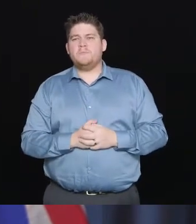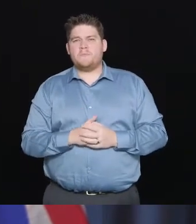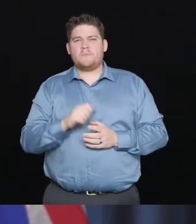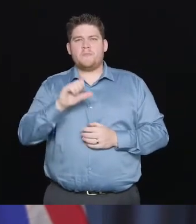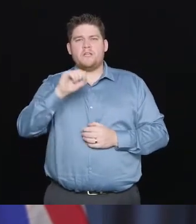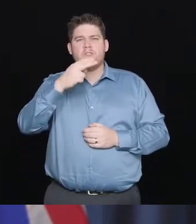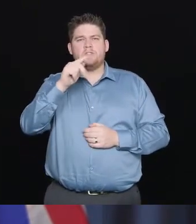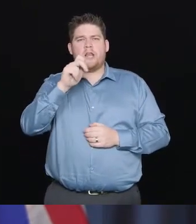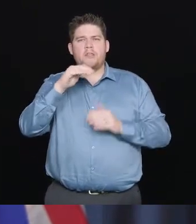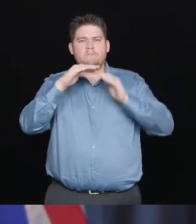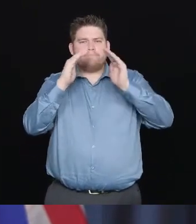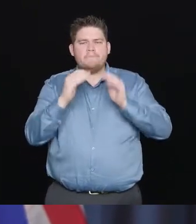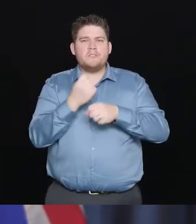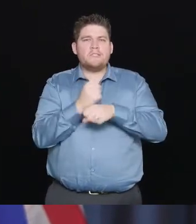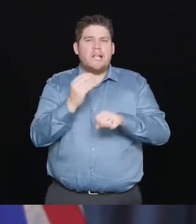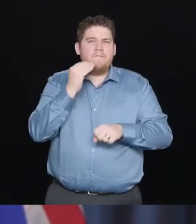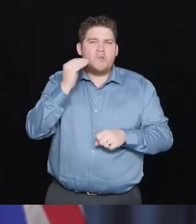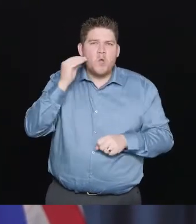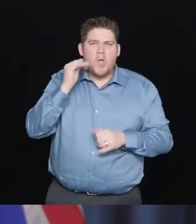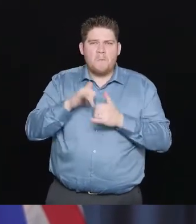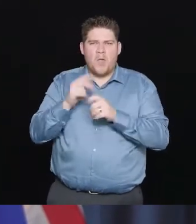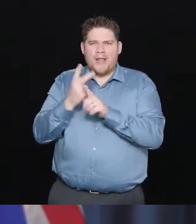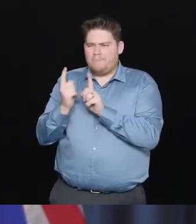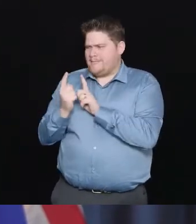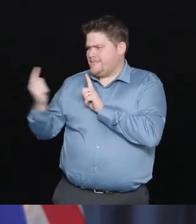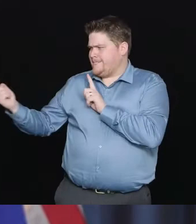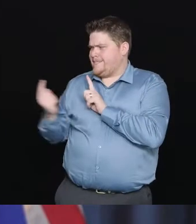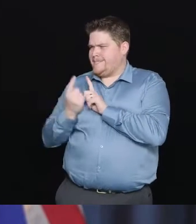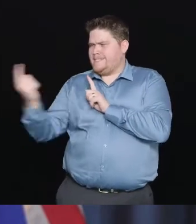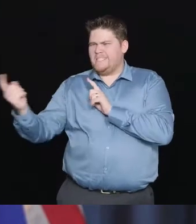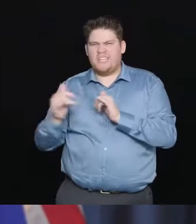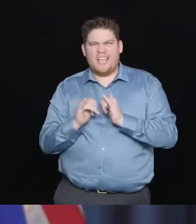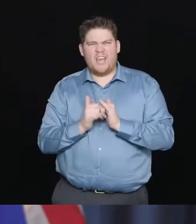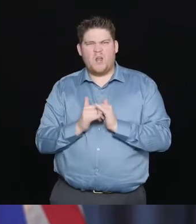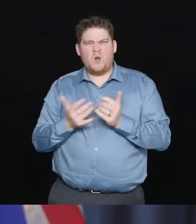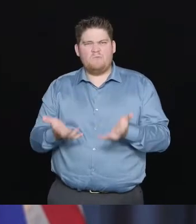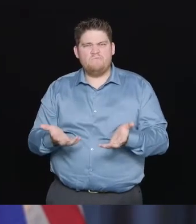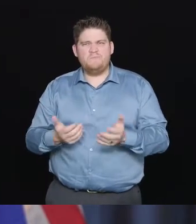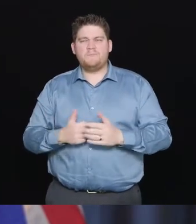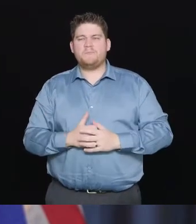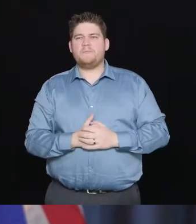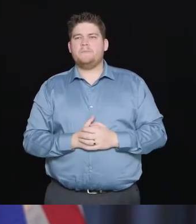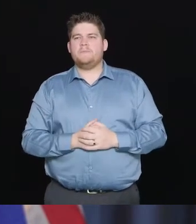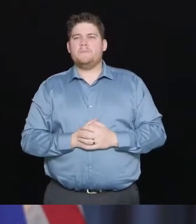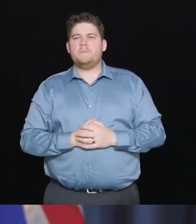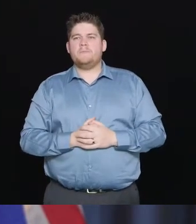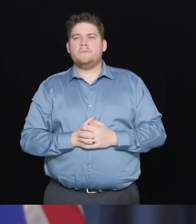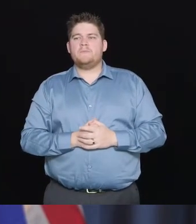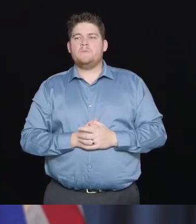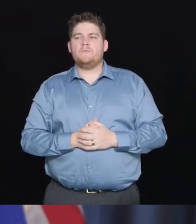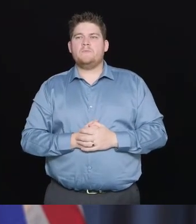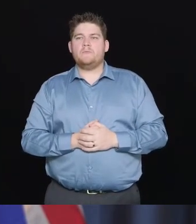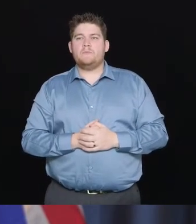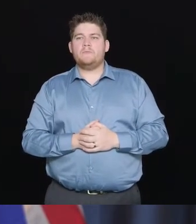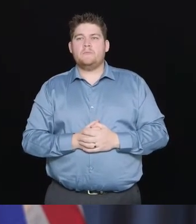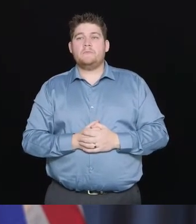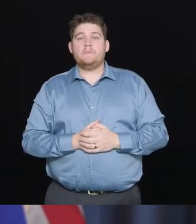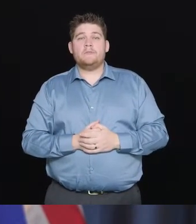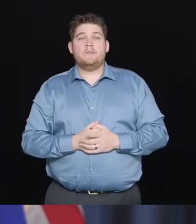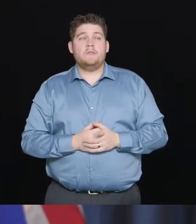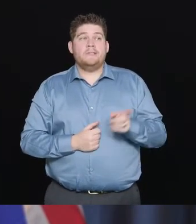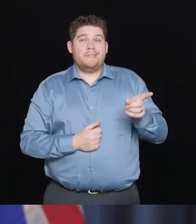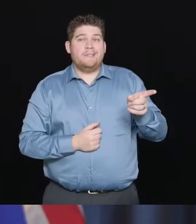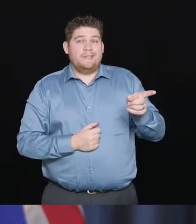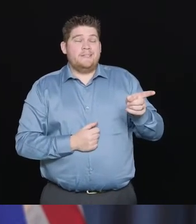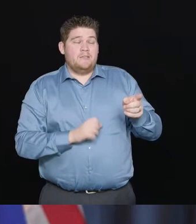of different ways that people have been trying to address it. At the same time, trying to meet the needs of the people who are in that shelter. So